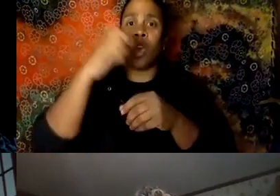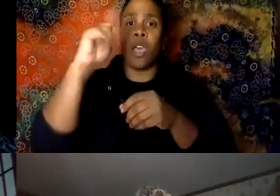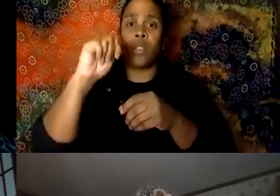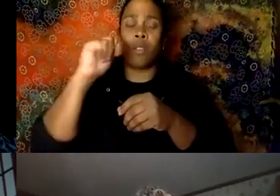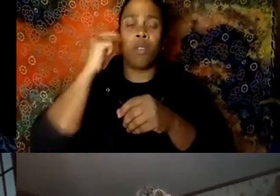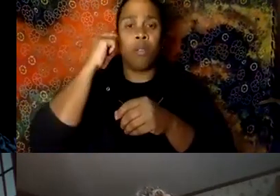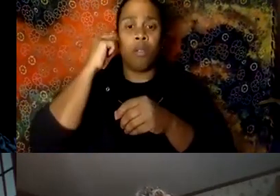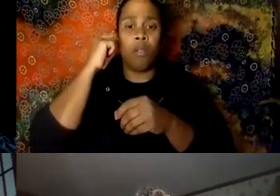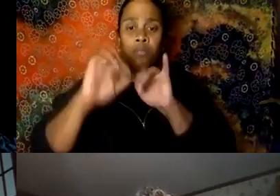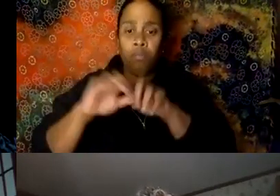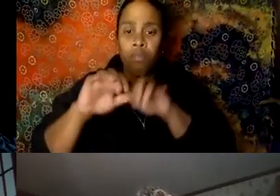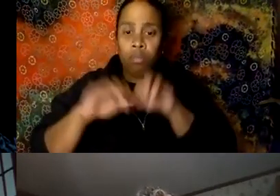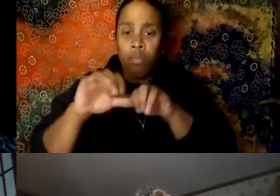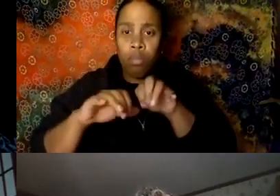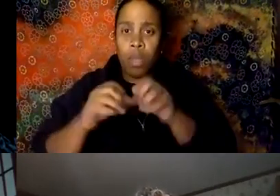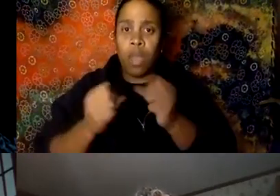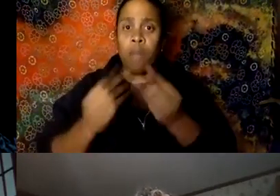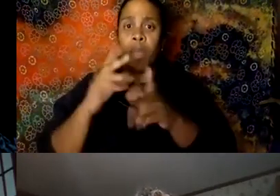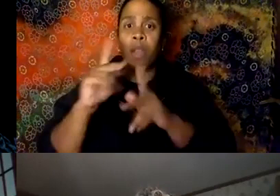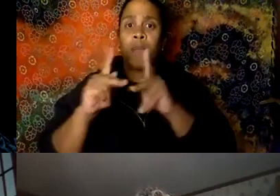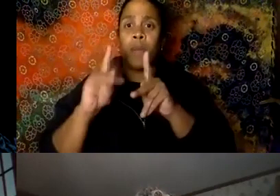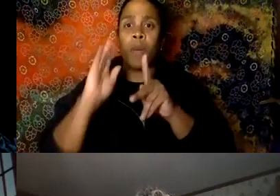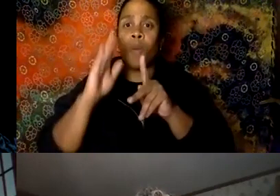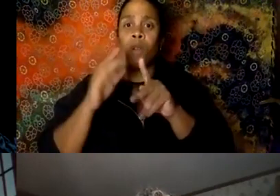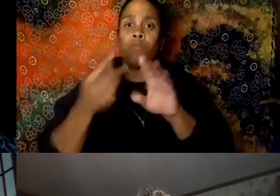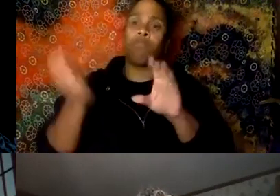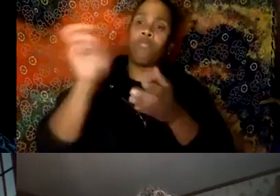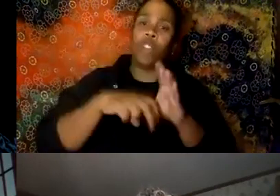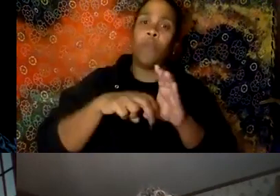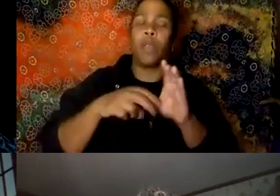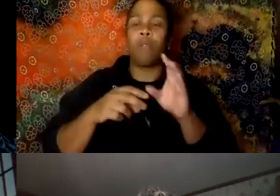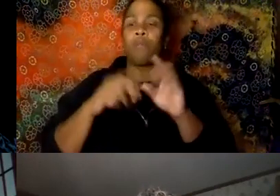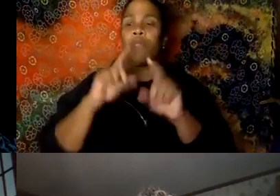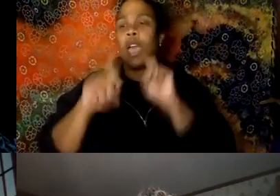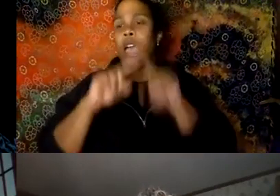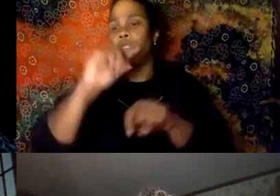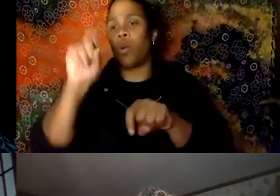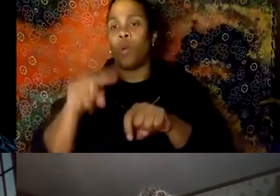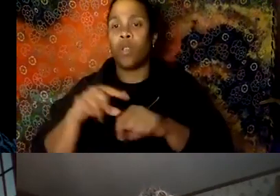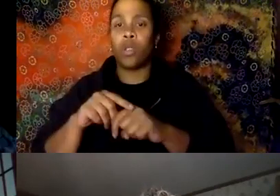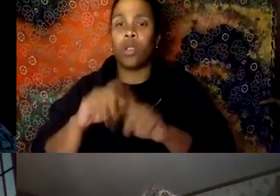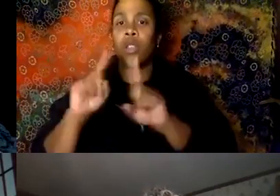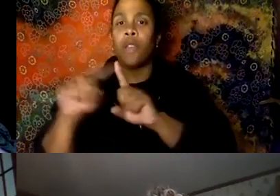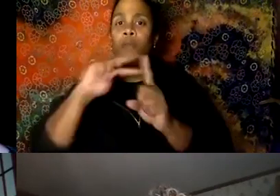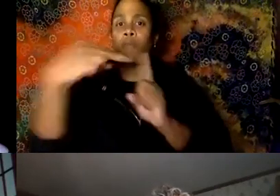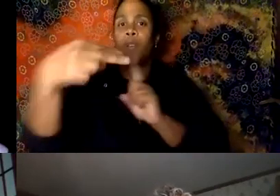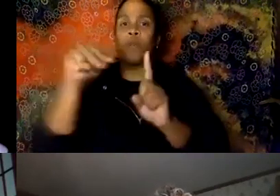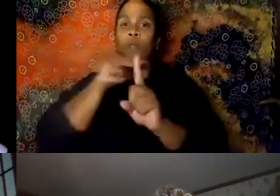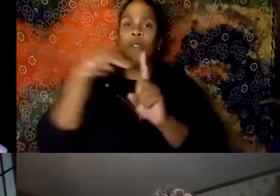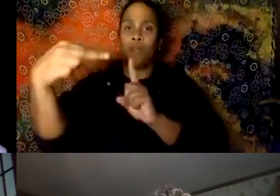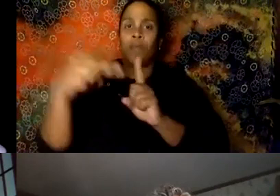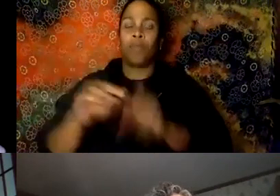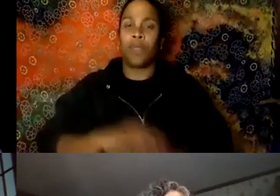jump in and answer your question, and there are all kinds of different perspectives that you'll get, and often they're aligned in various ways.